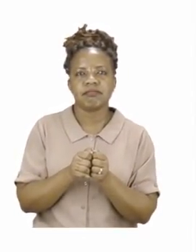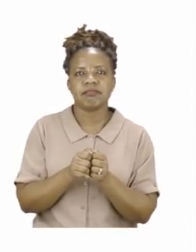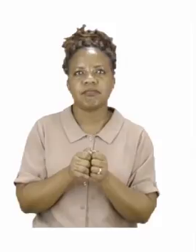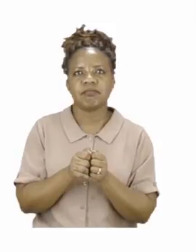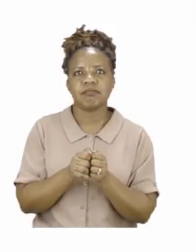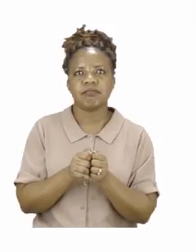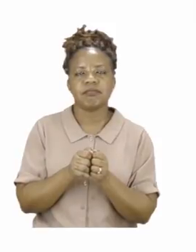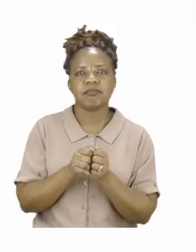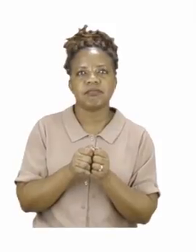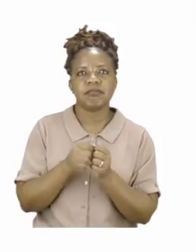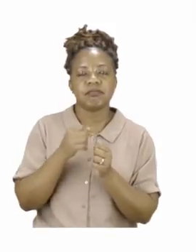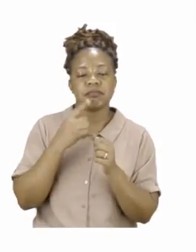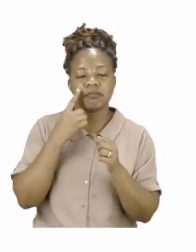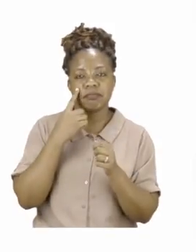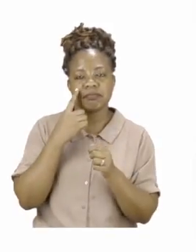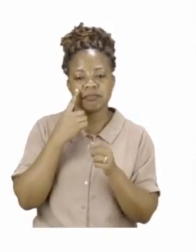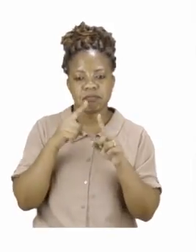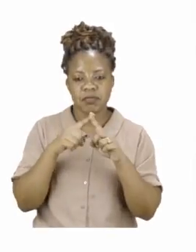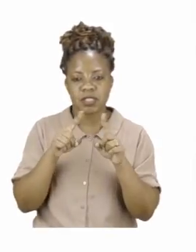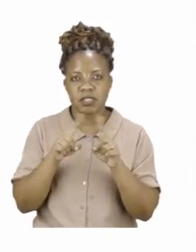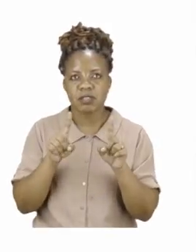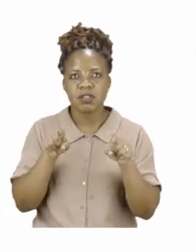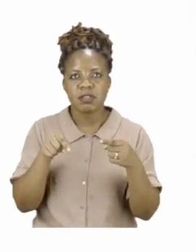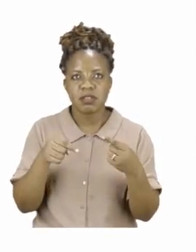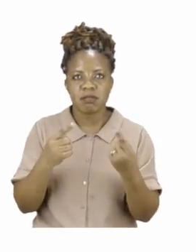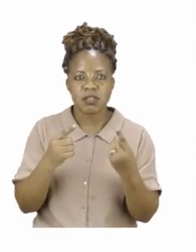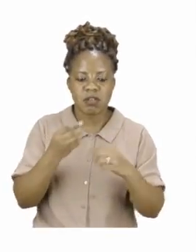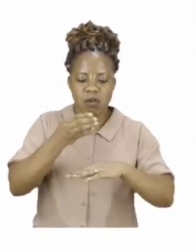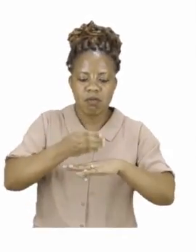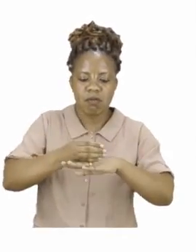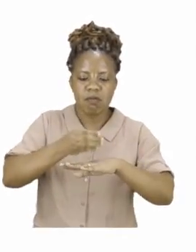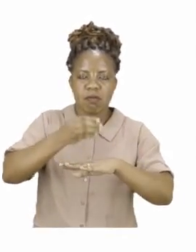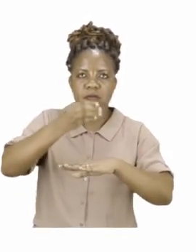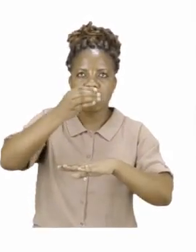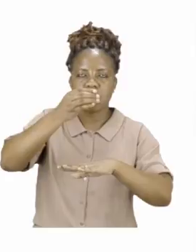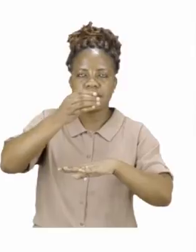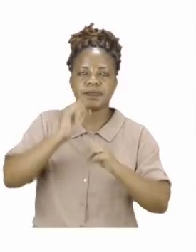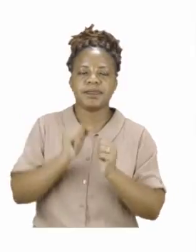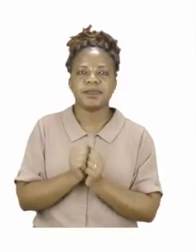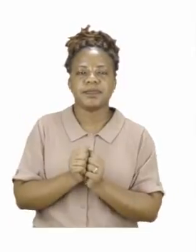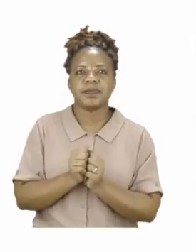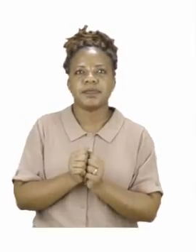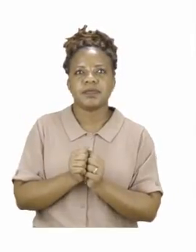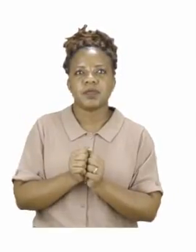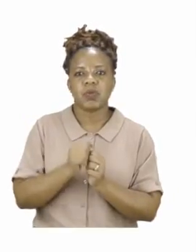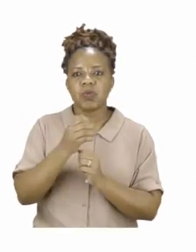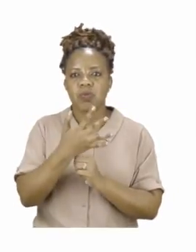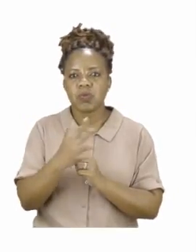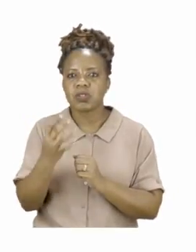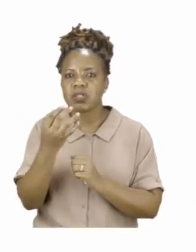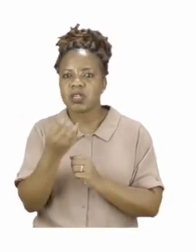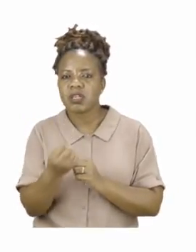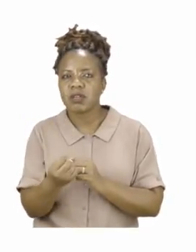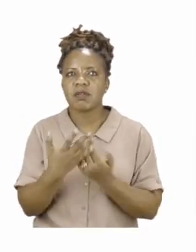going to be looking at the different items that we can see, the glasses of water. And then we are going to decide whether